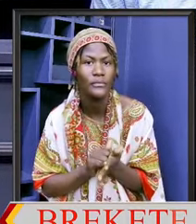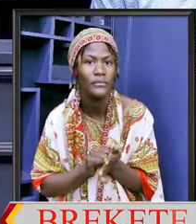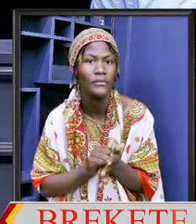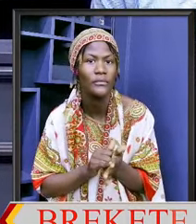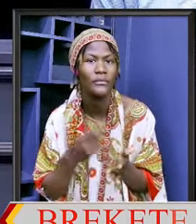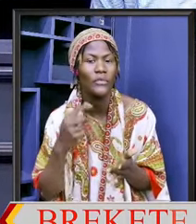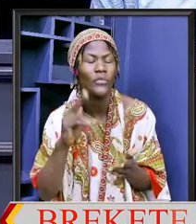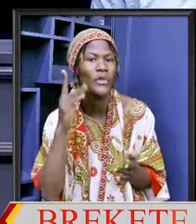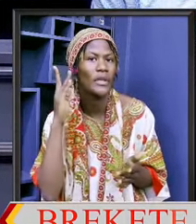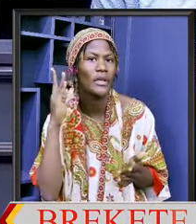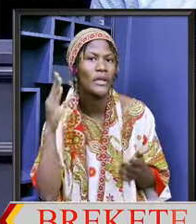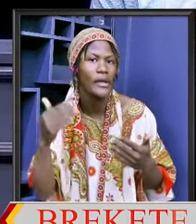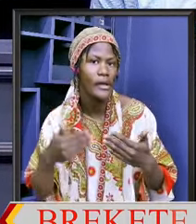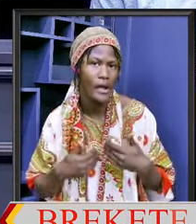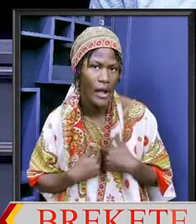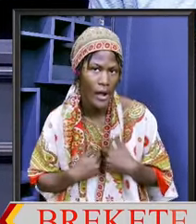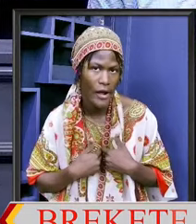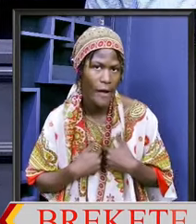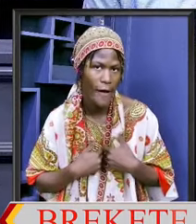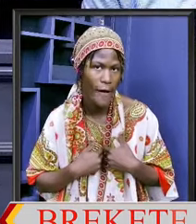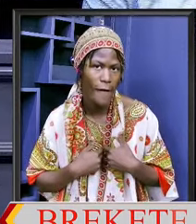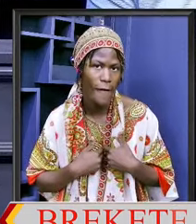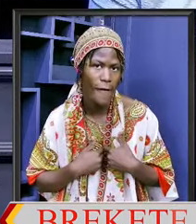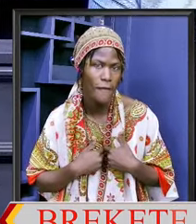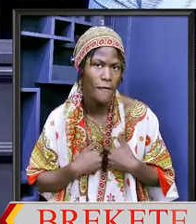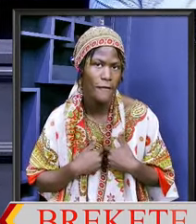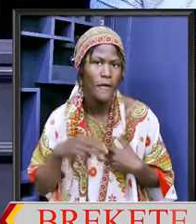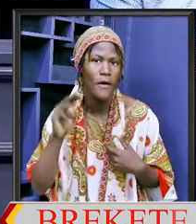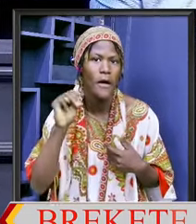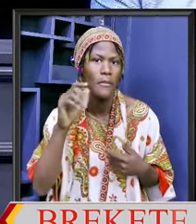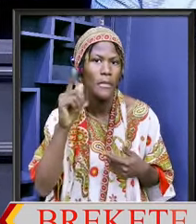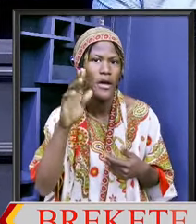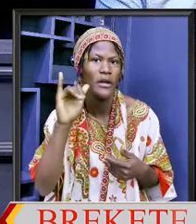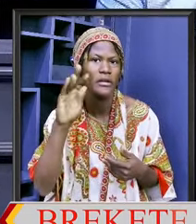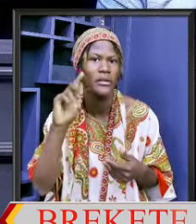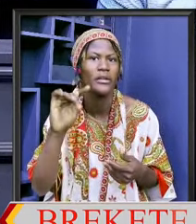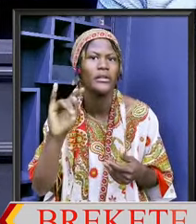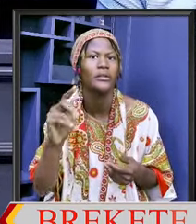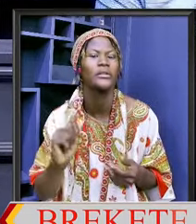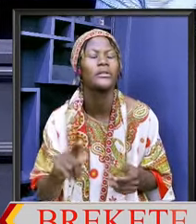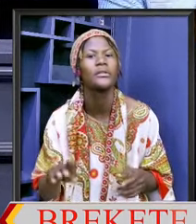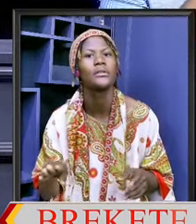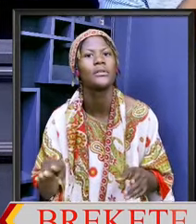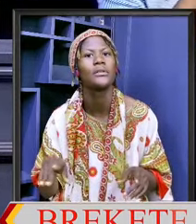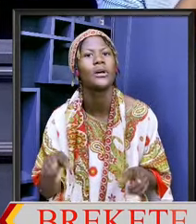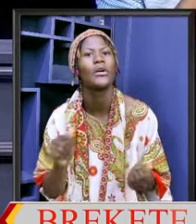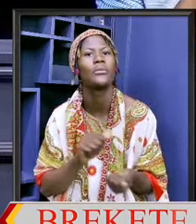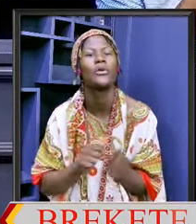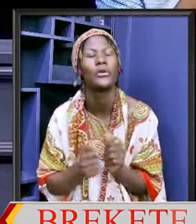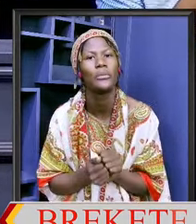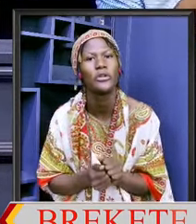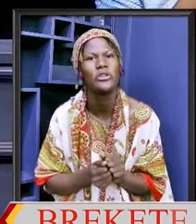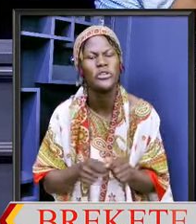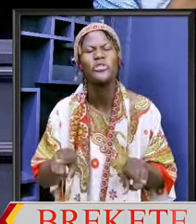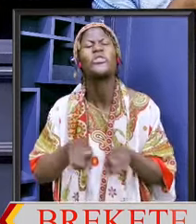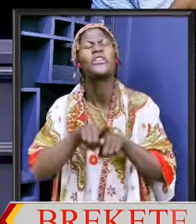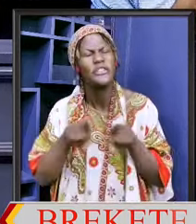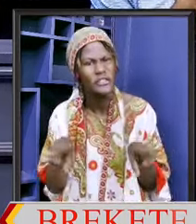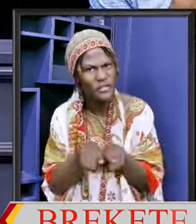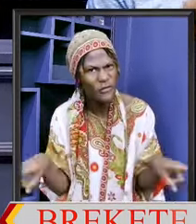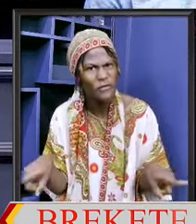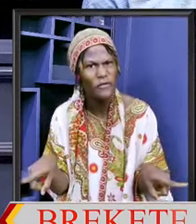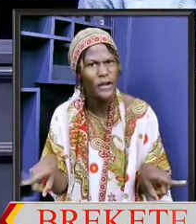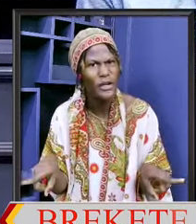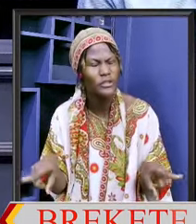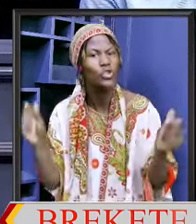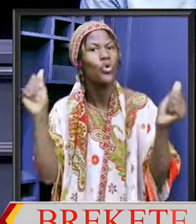problem? Instead of just telling me, say, your wife carry my pikin, he say he was kidnapped. I say, you know the difference? No, now what